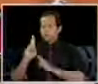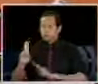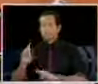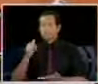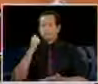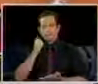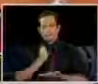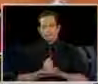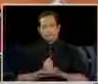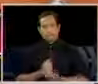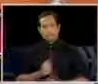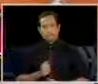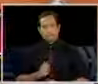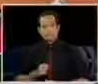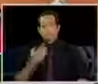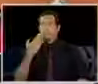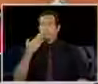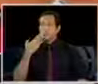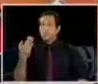Thank you.